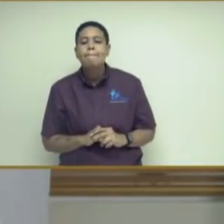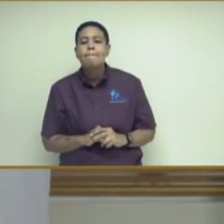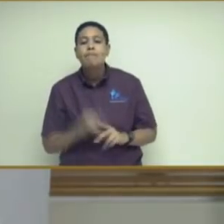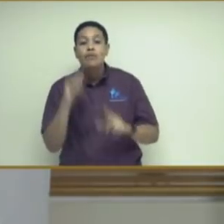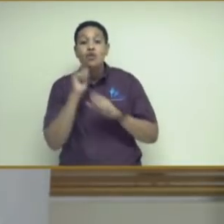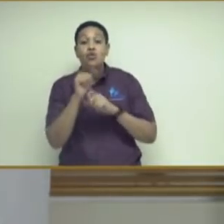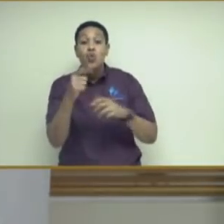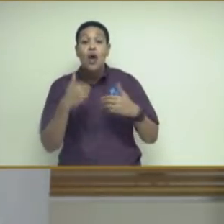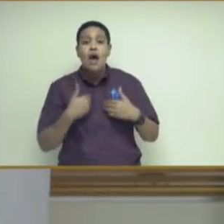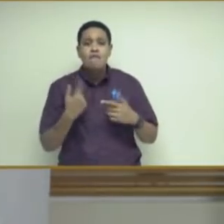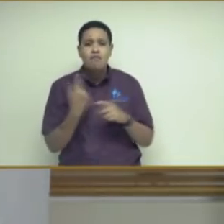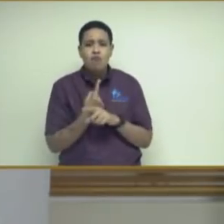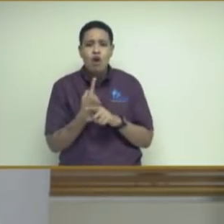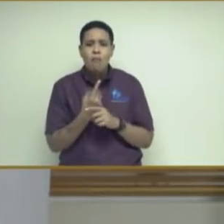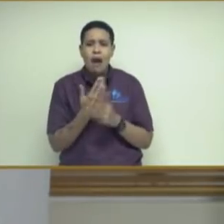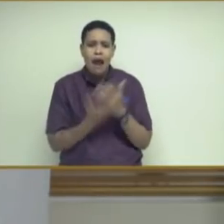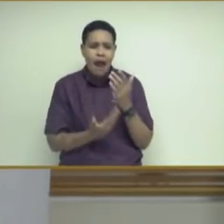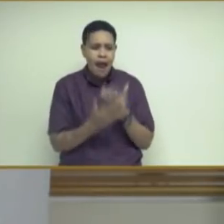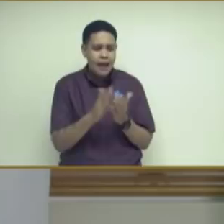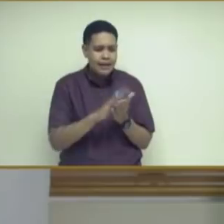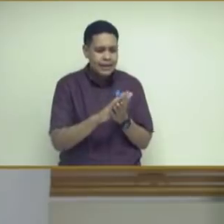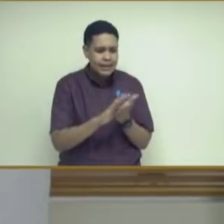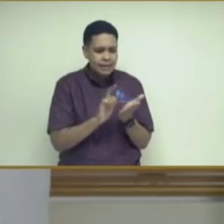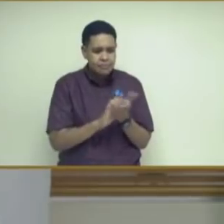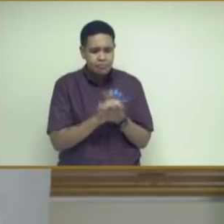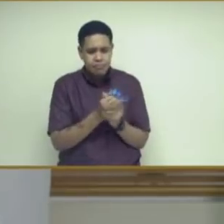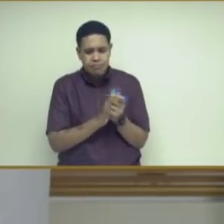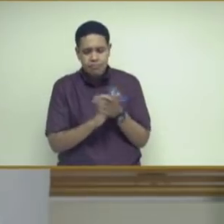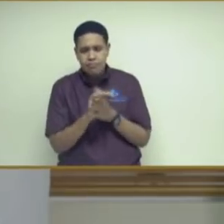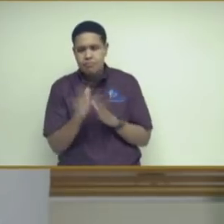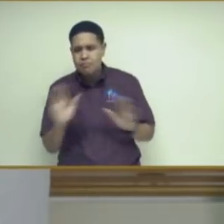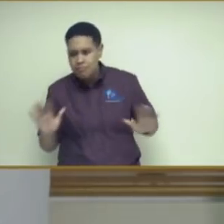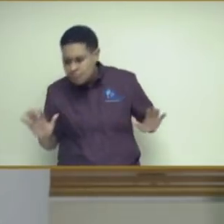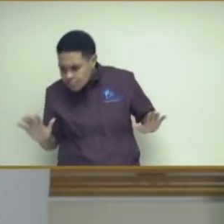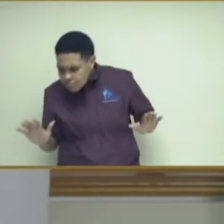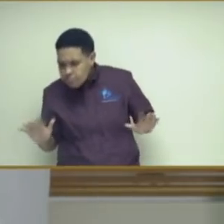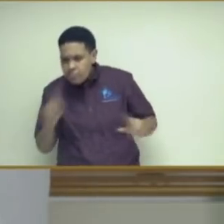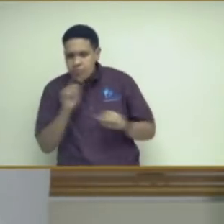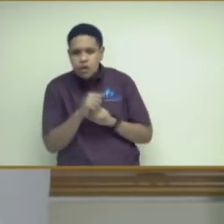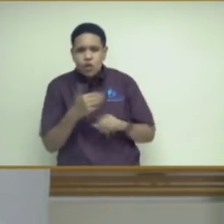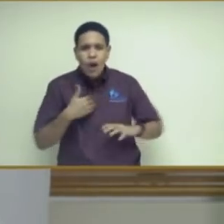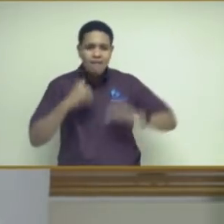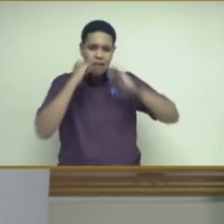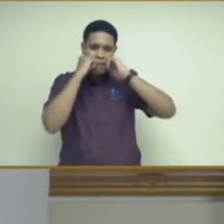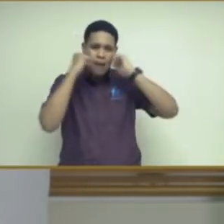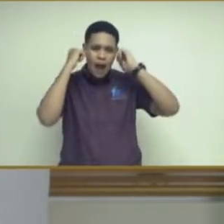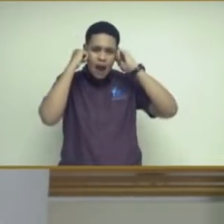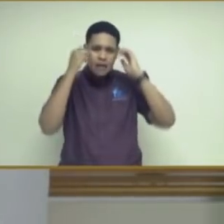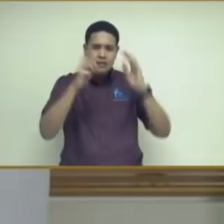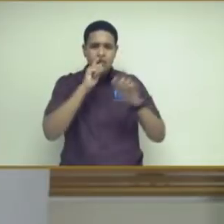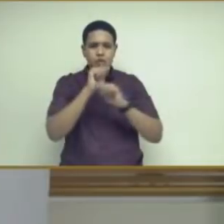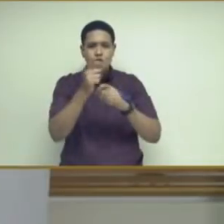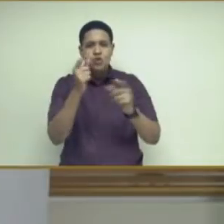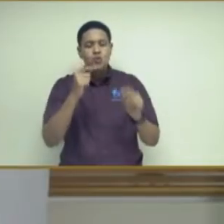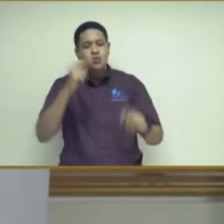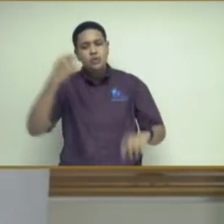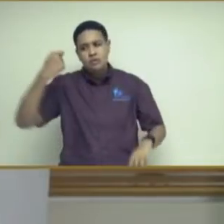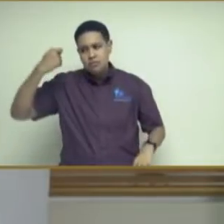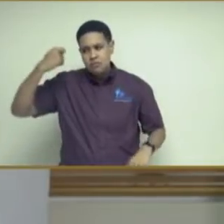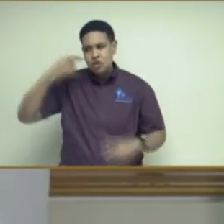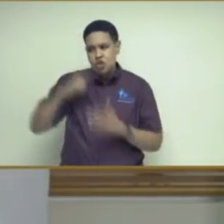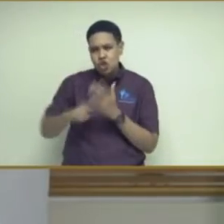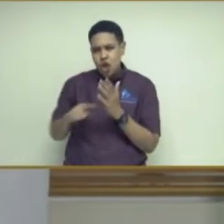Ensuring that you have proper hand hygiene facilities, ensuring that you have a mask, you do temperature checks. These are not